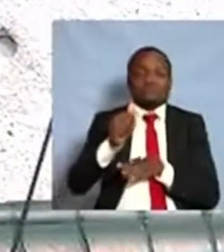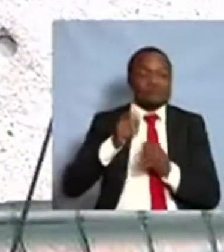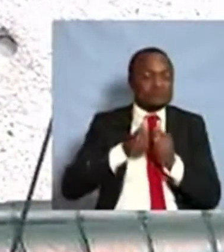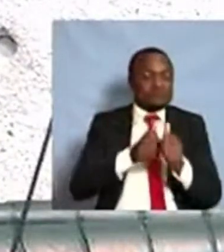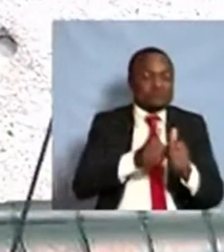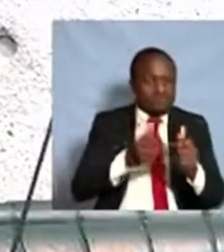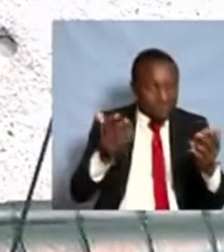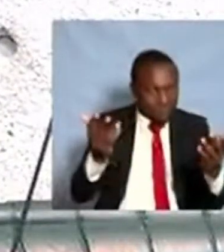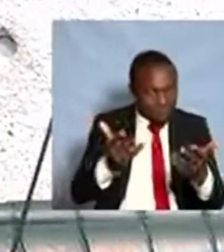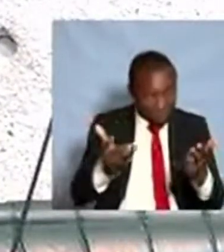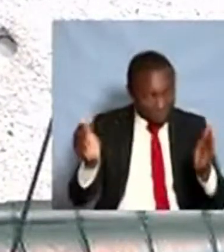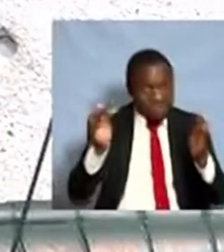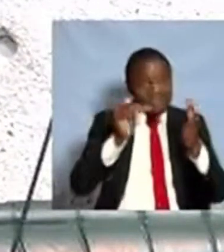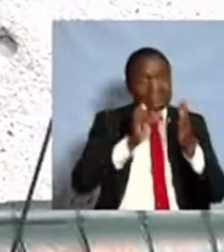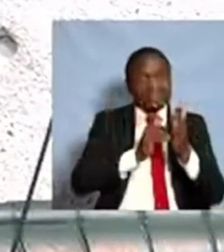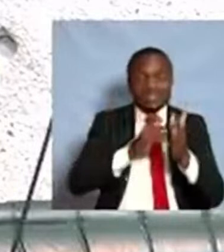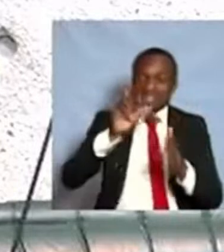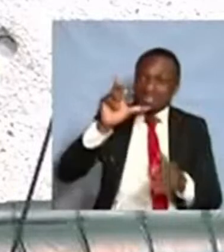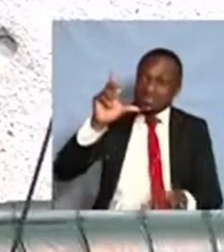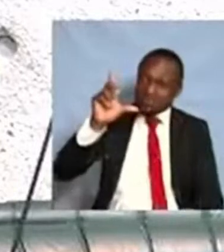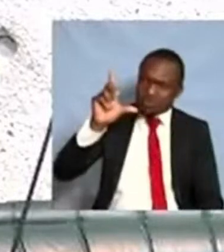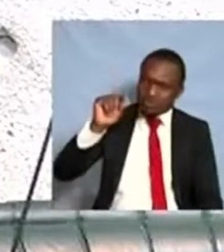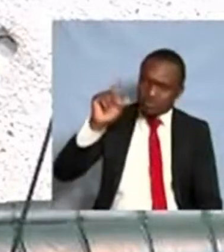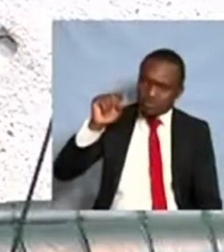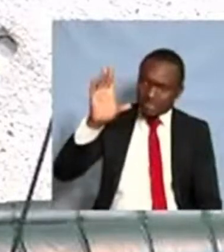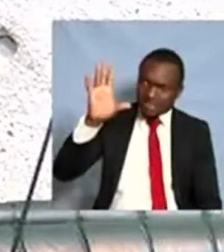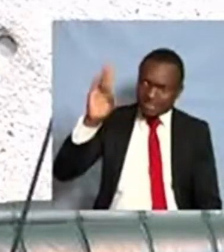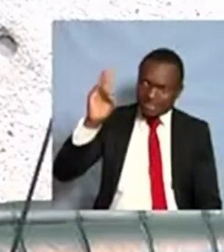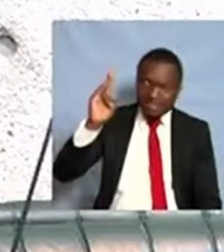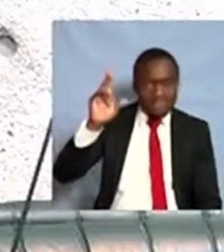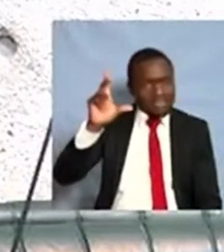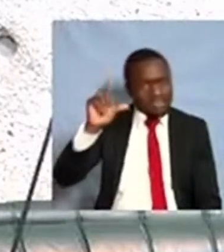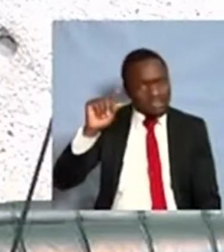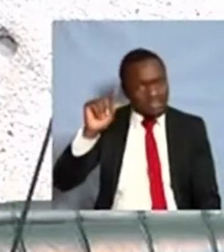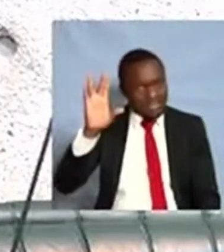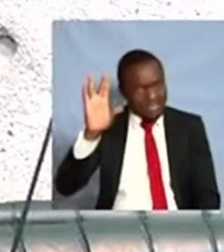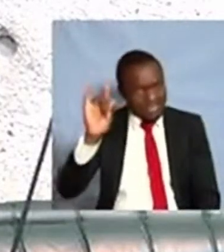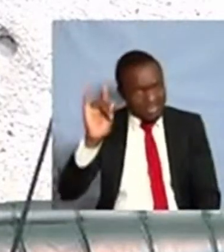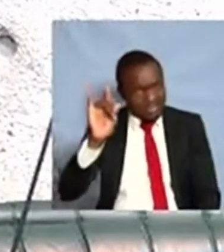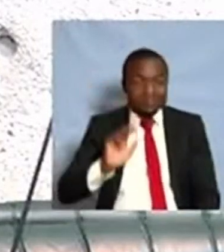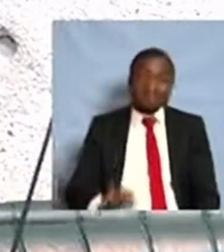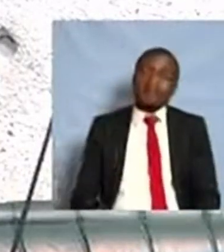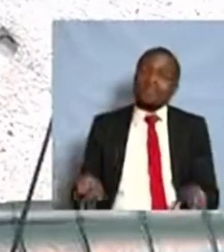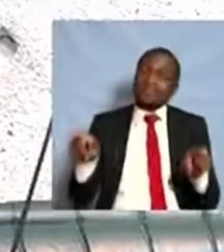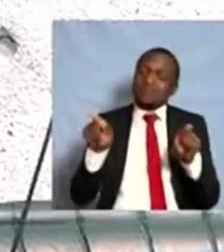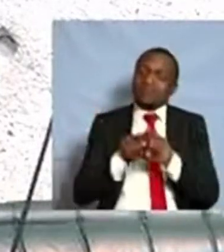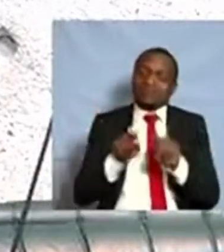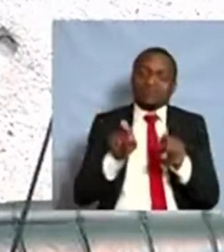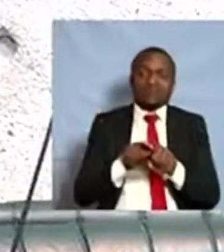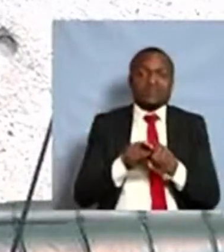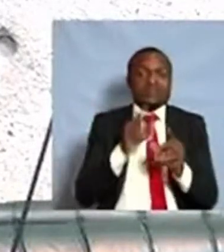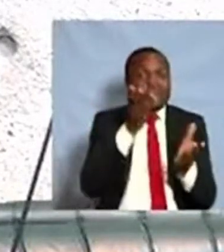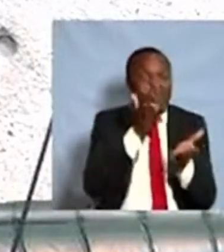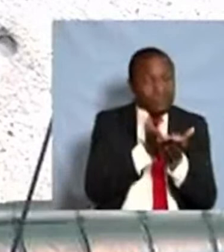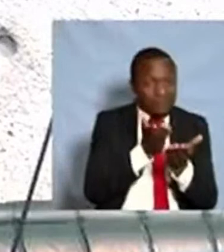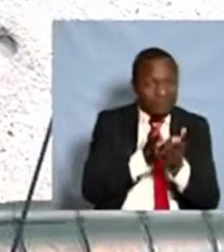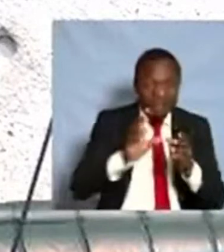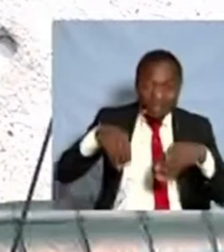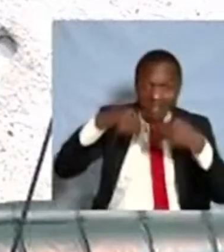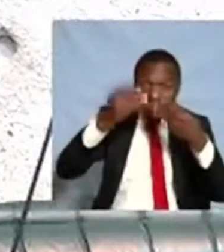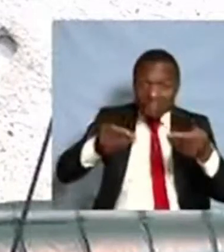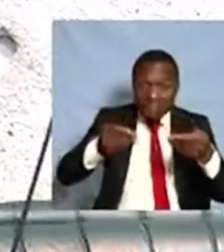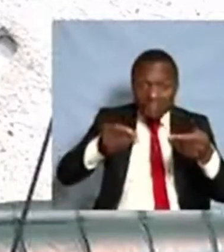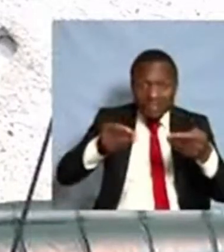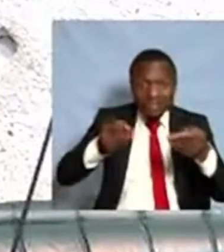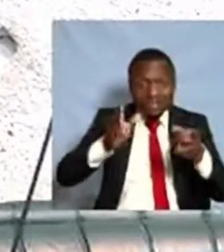to. Again, in 2017, 2018, the same appeal was made to the citizens to